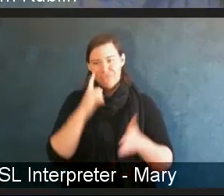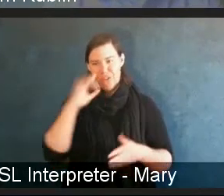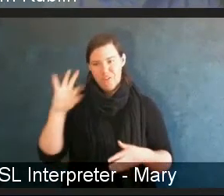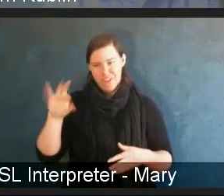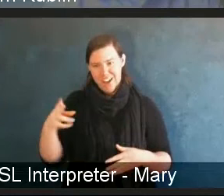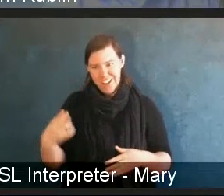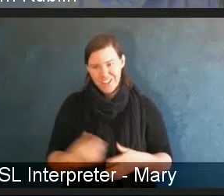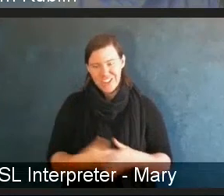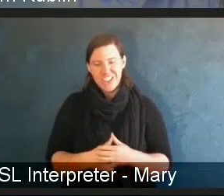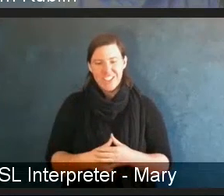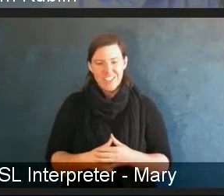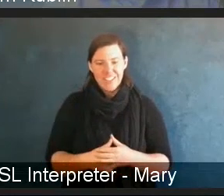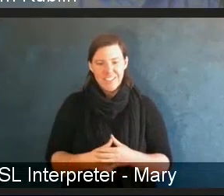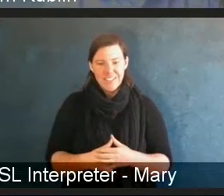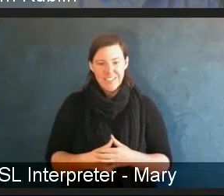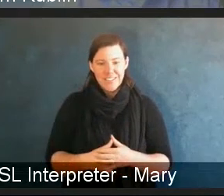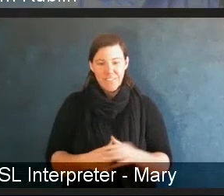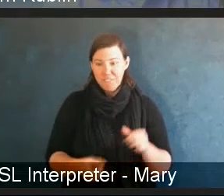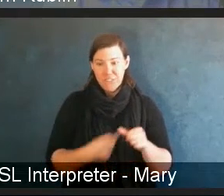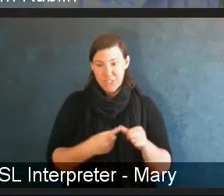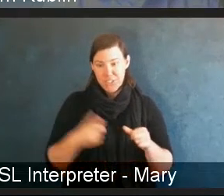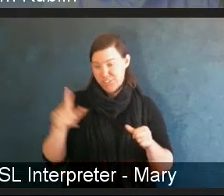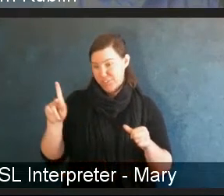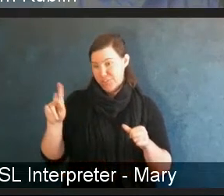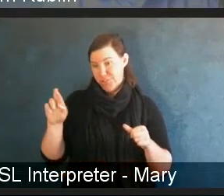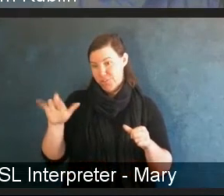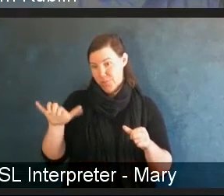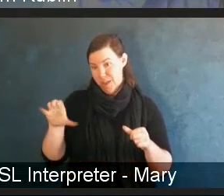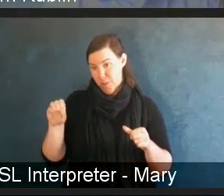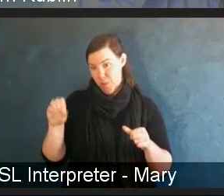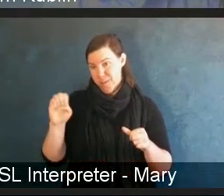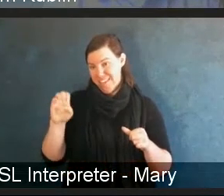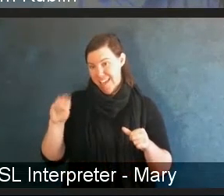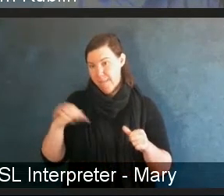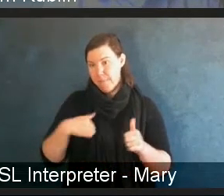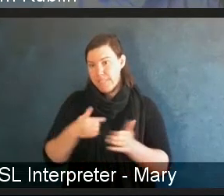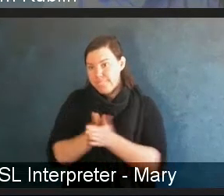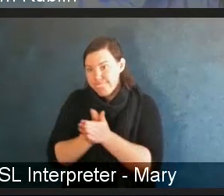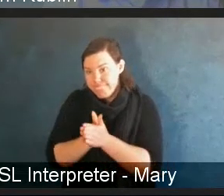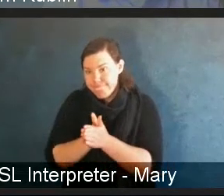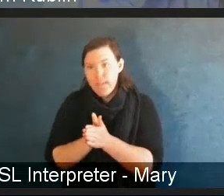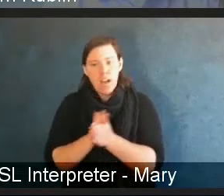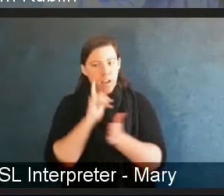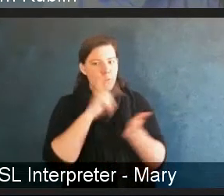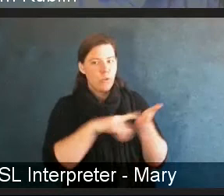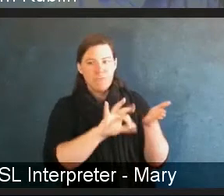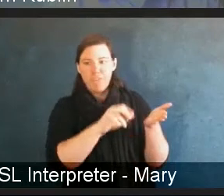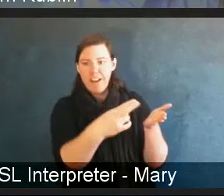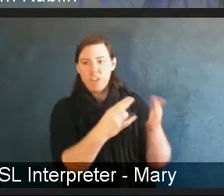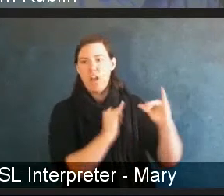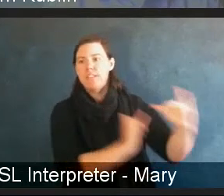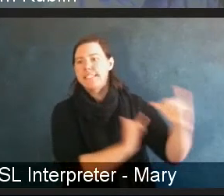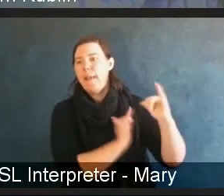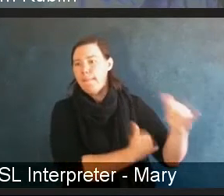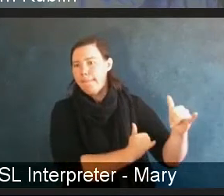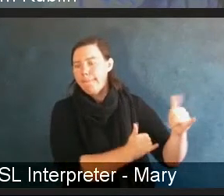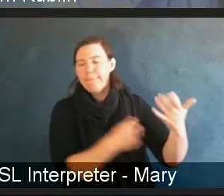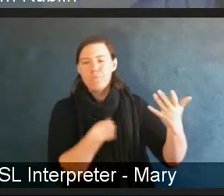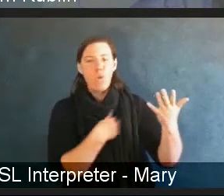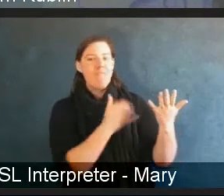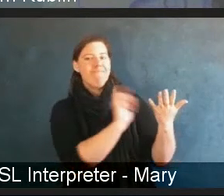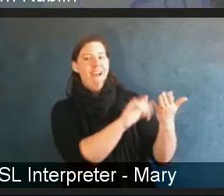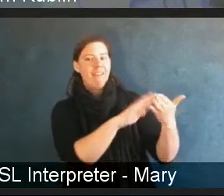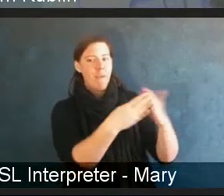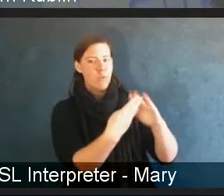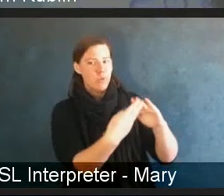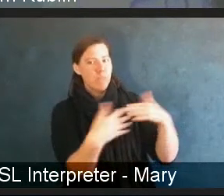was for CryoEM here. I knew that I would be in a community where a lot of people were interested in it and were supportive of it,